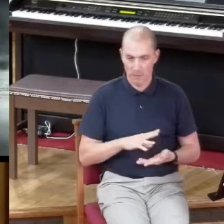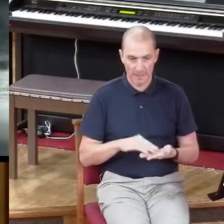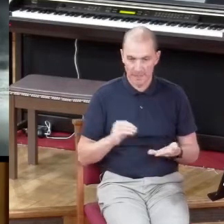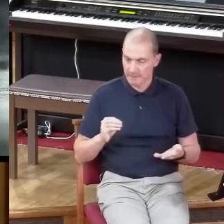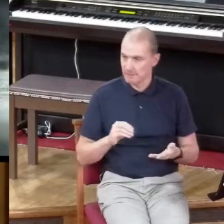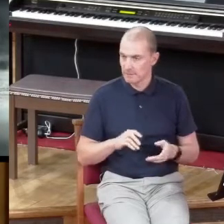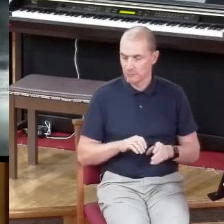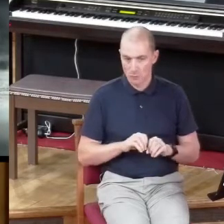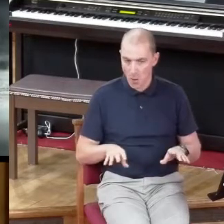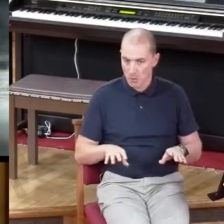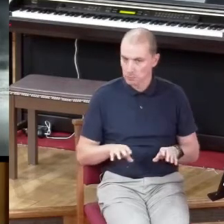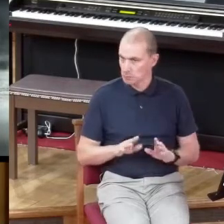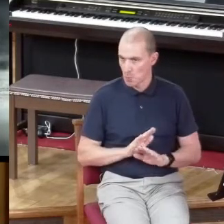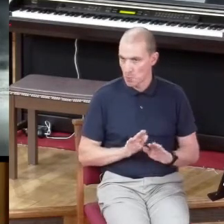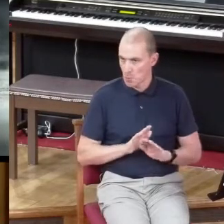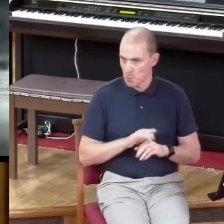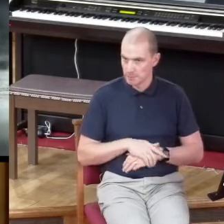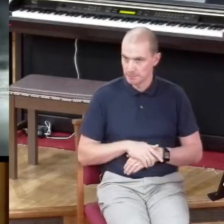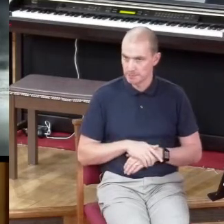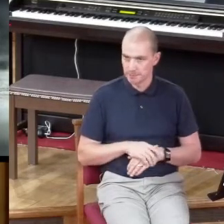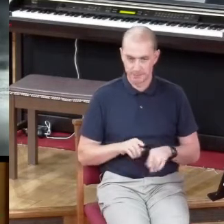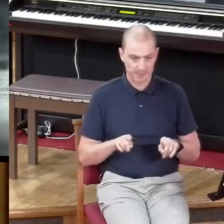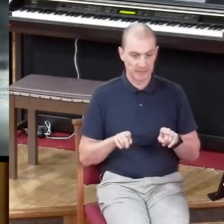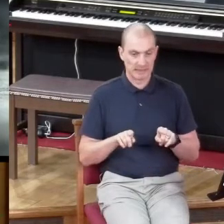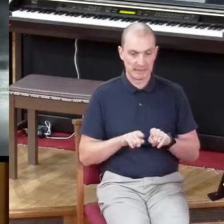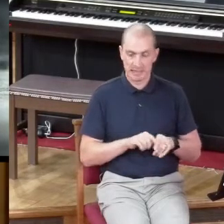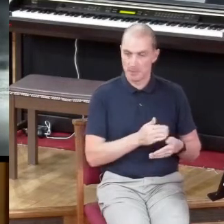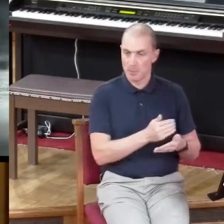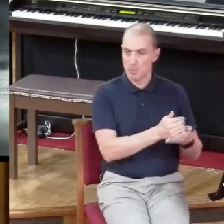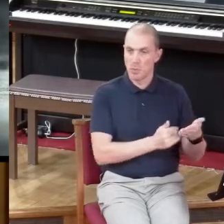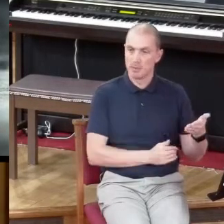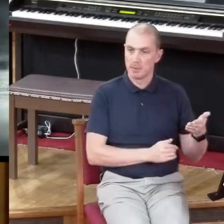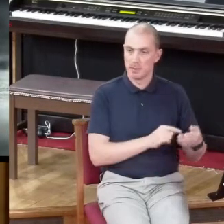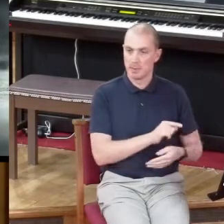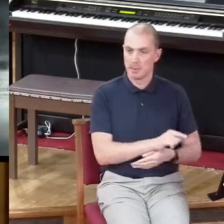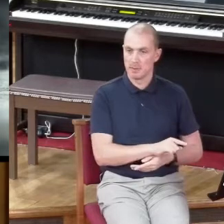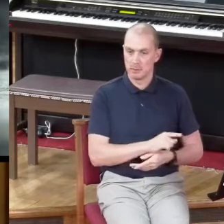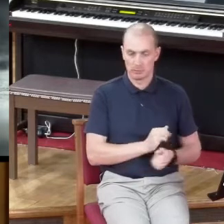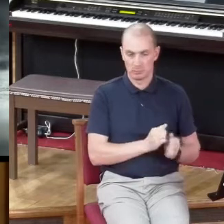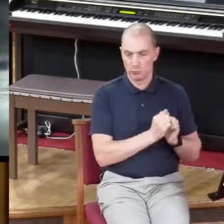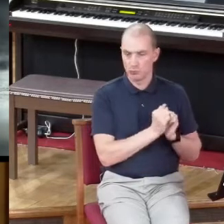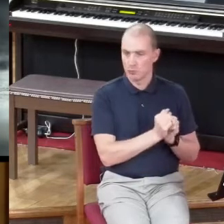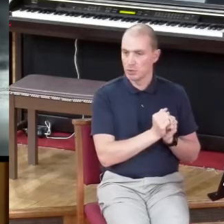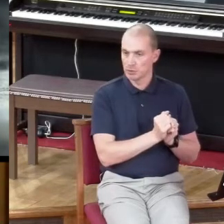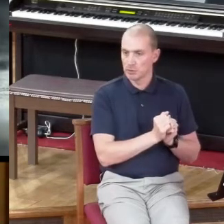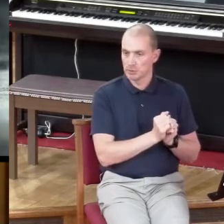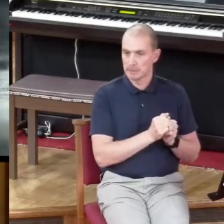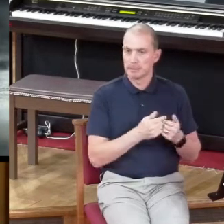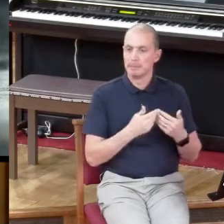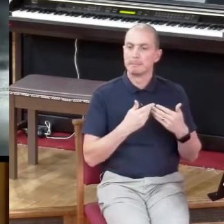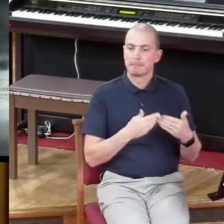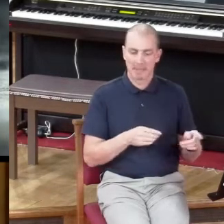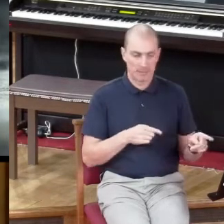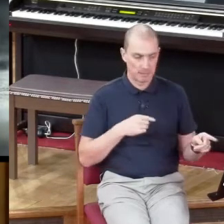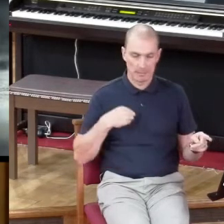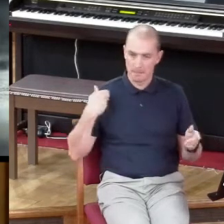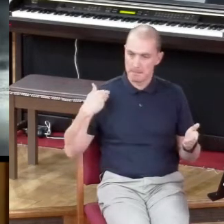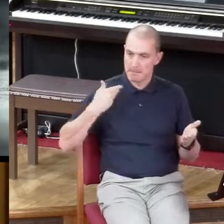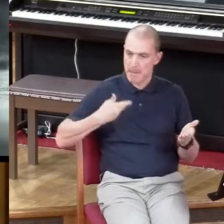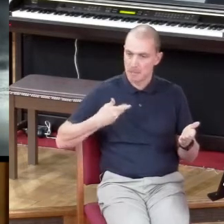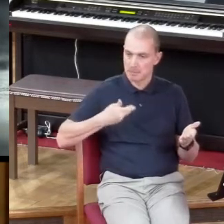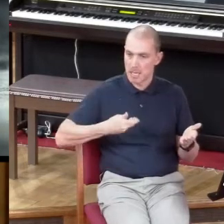or lost. And it's the same with the gospel. This precious thing passed down through the years, we're